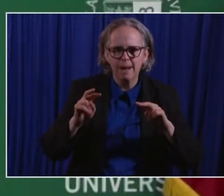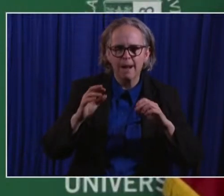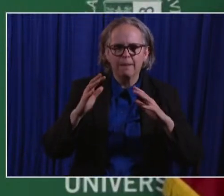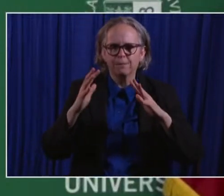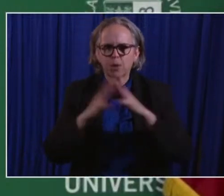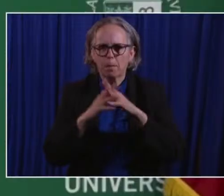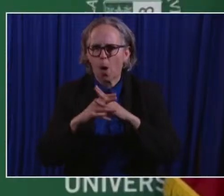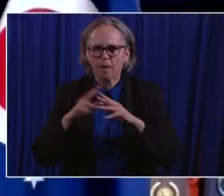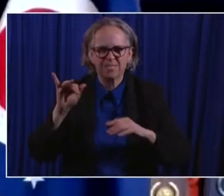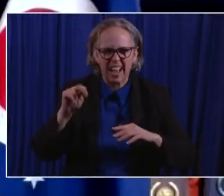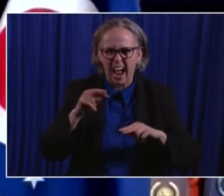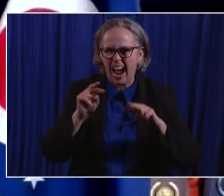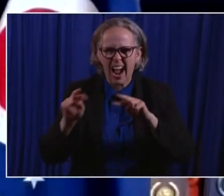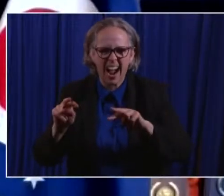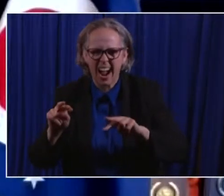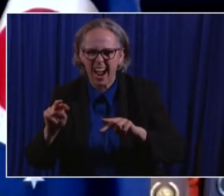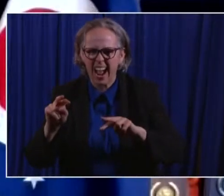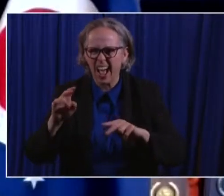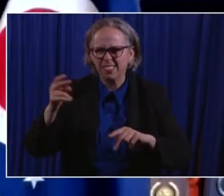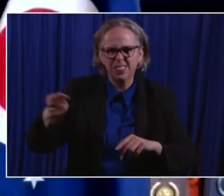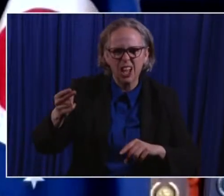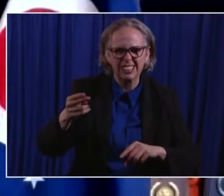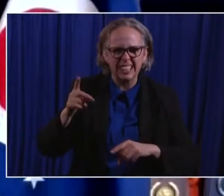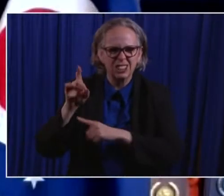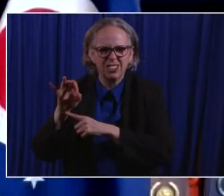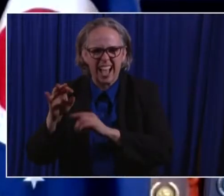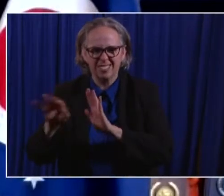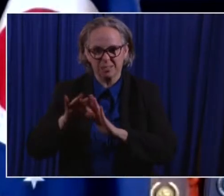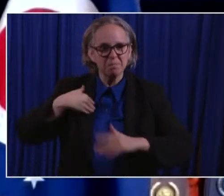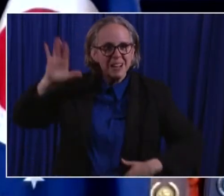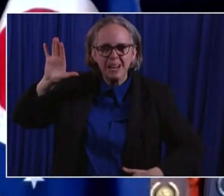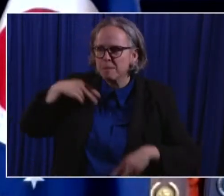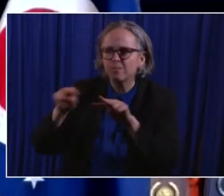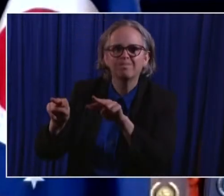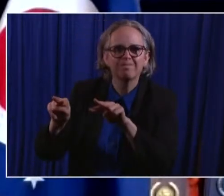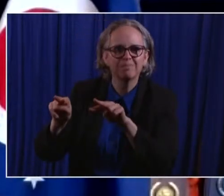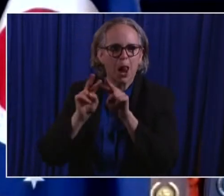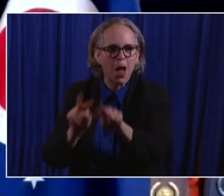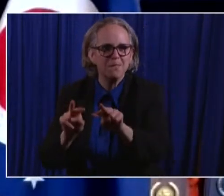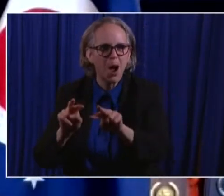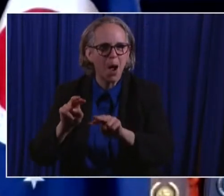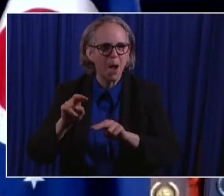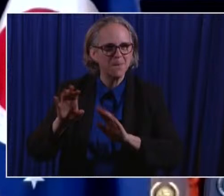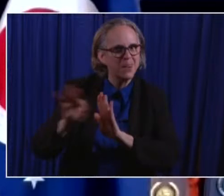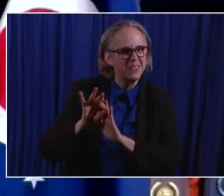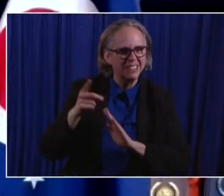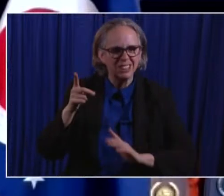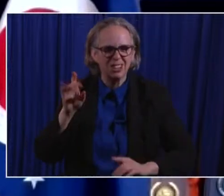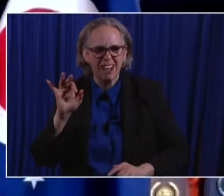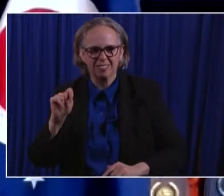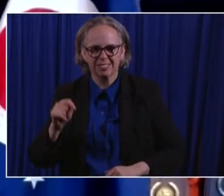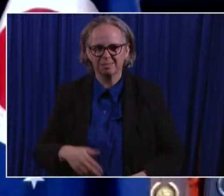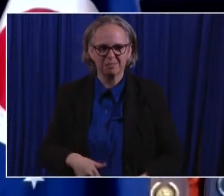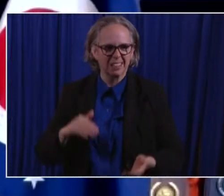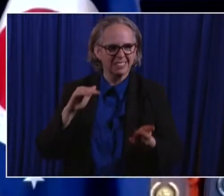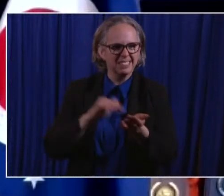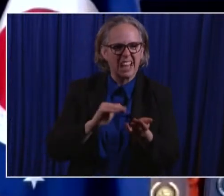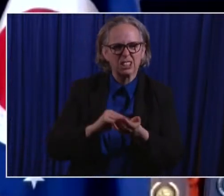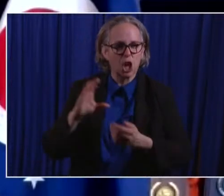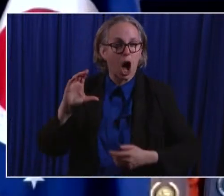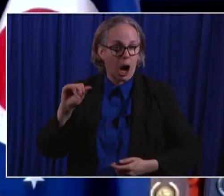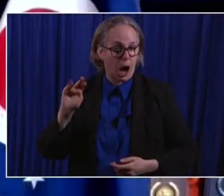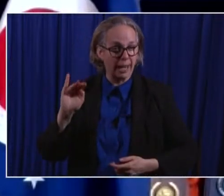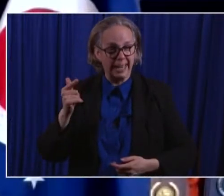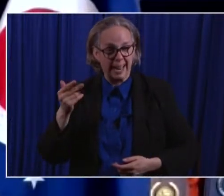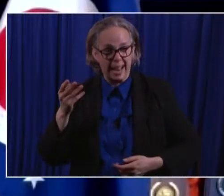one of those eyes or pair of eyes that will be looking. And I loved how Dr. Cunningham predicted that the eyes will be back next year as the